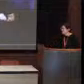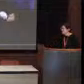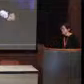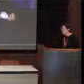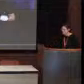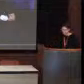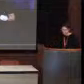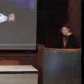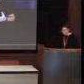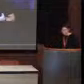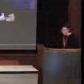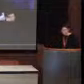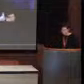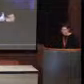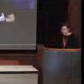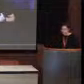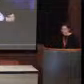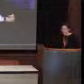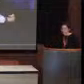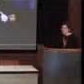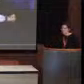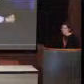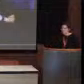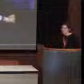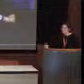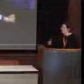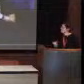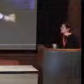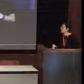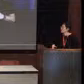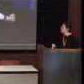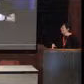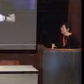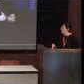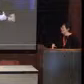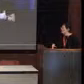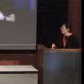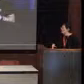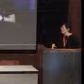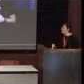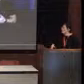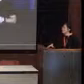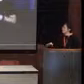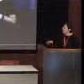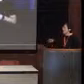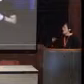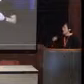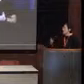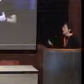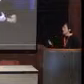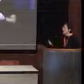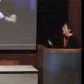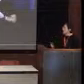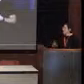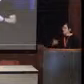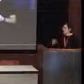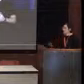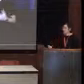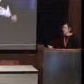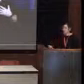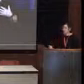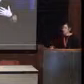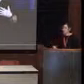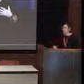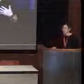other about really the priorities that we've been already talking about when it comes to healthy aging and